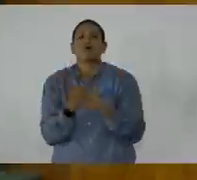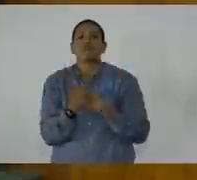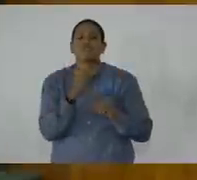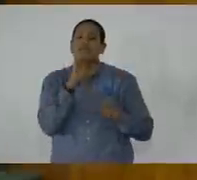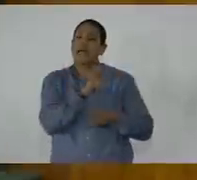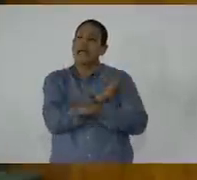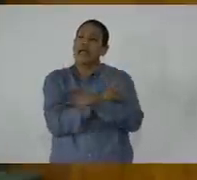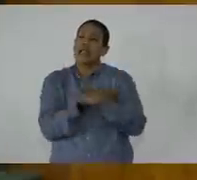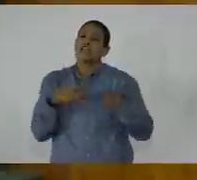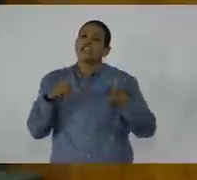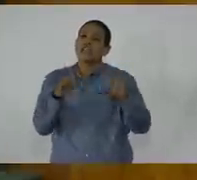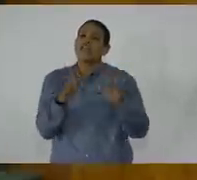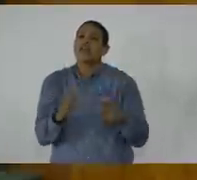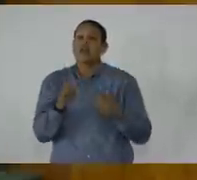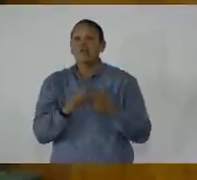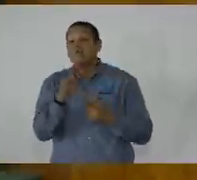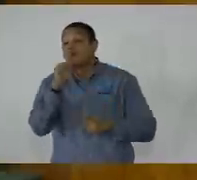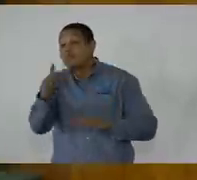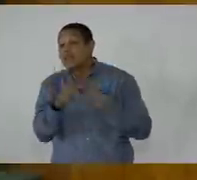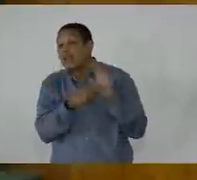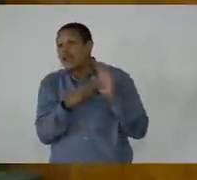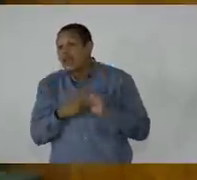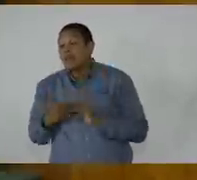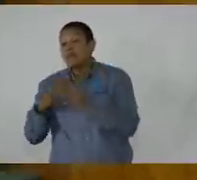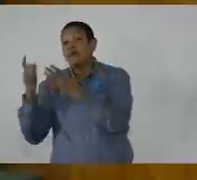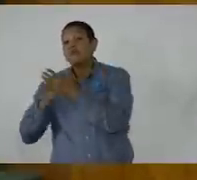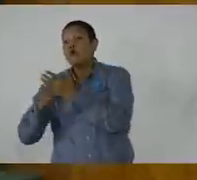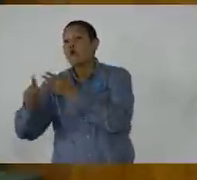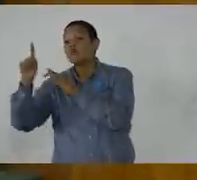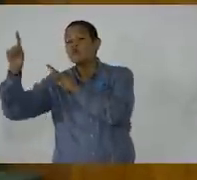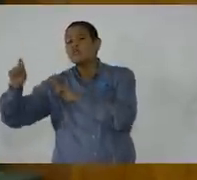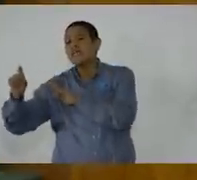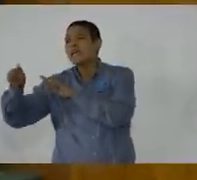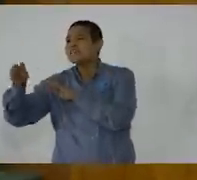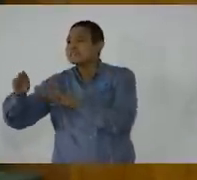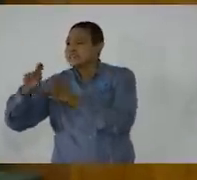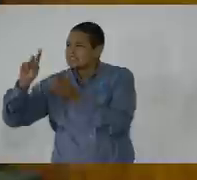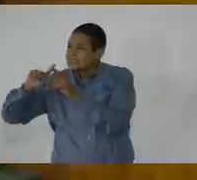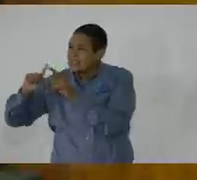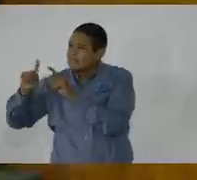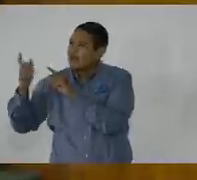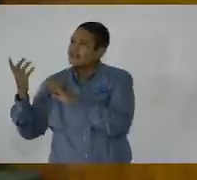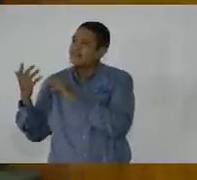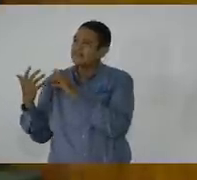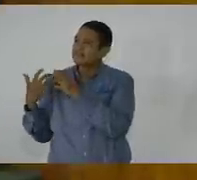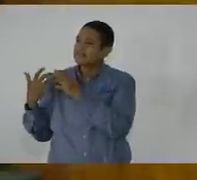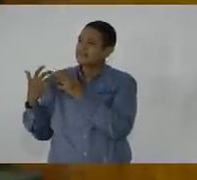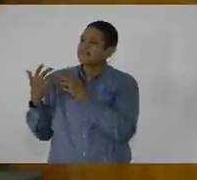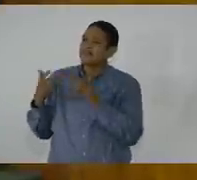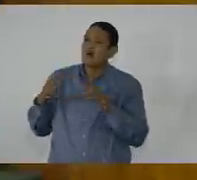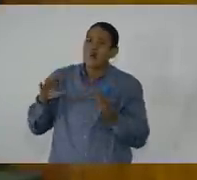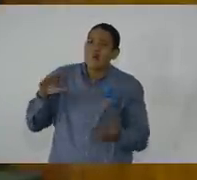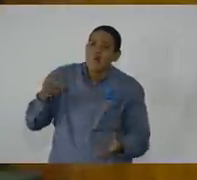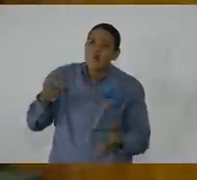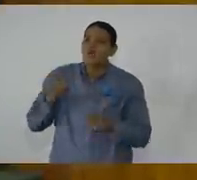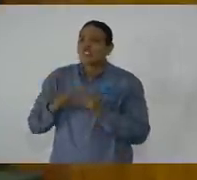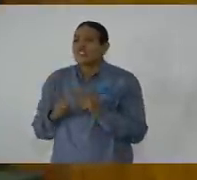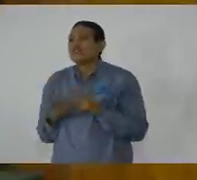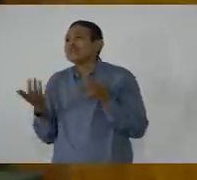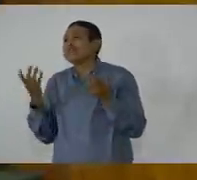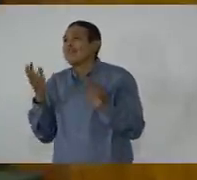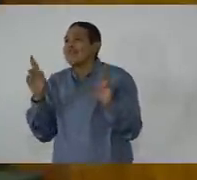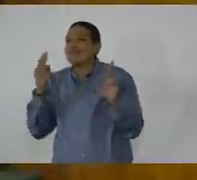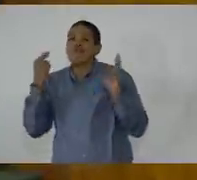Energy Efficiency and Labeling Program to test appliances and generate efficiency labels